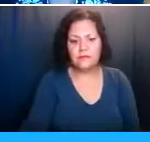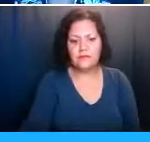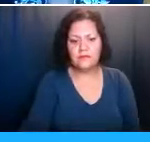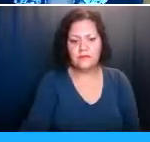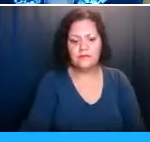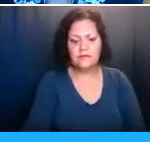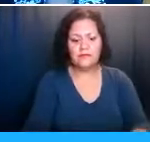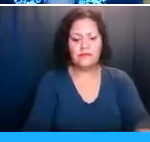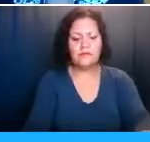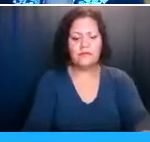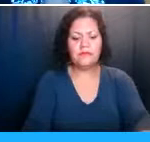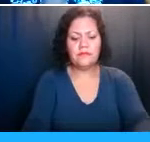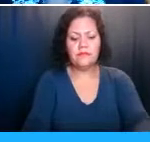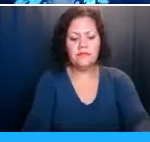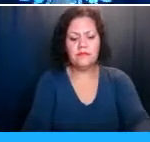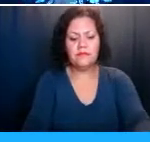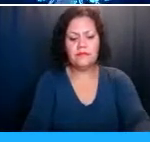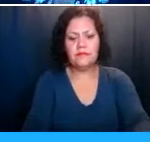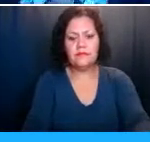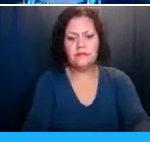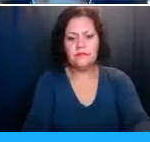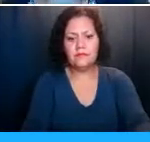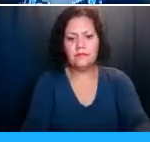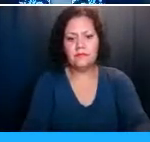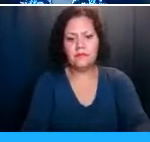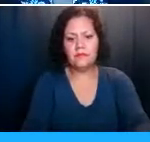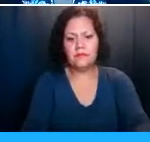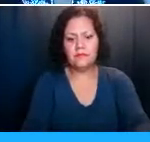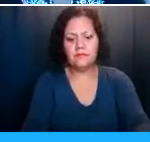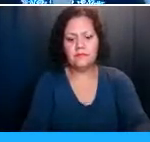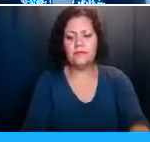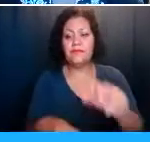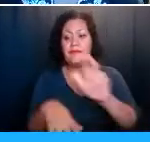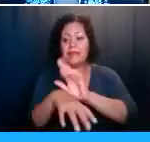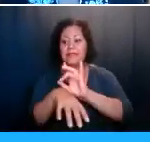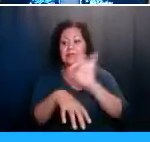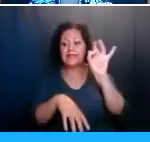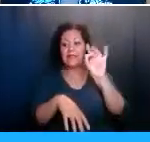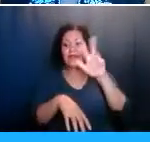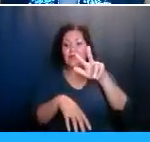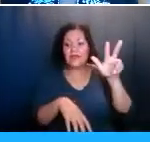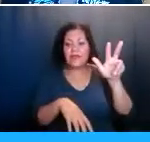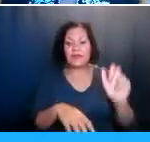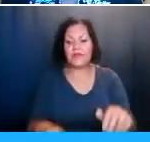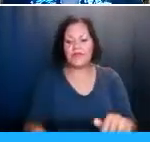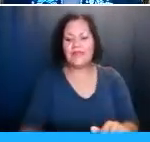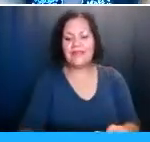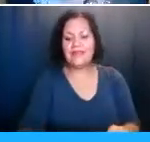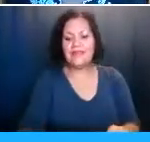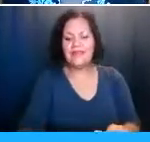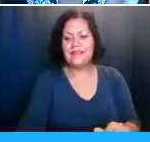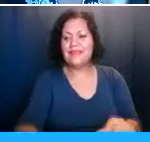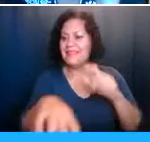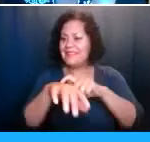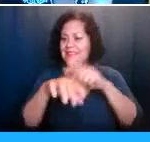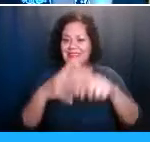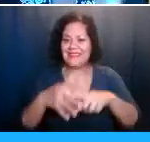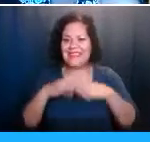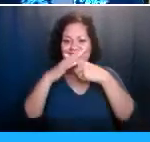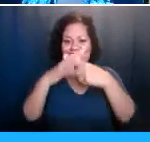All right. We are at 8:33 and it is time to get started.